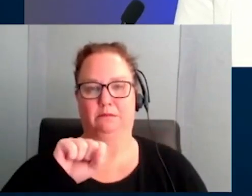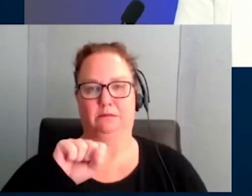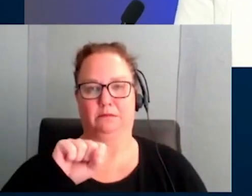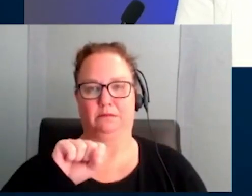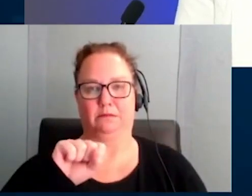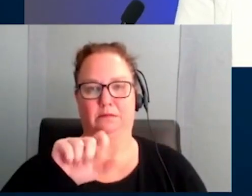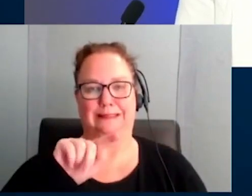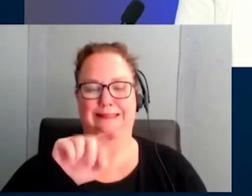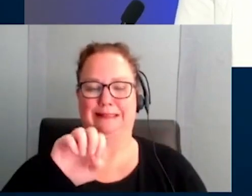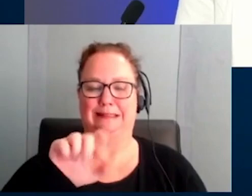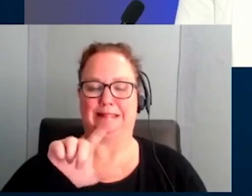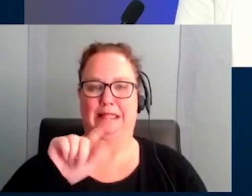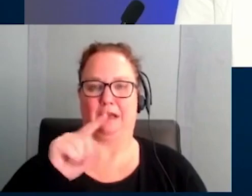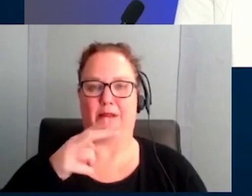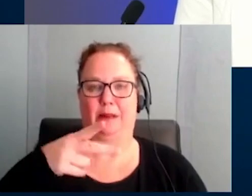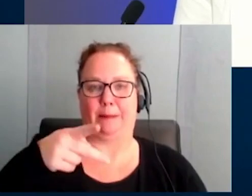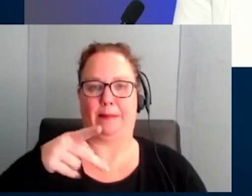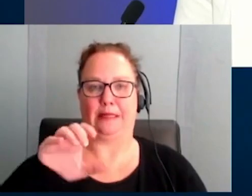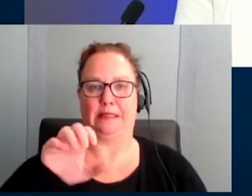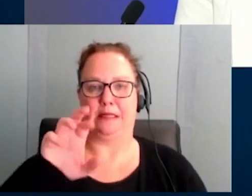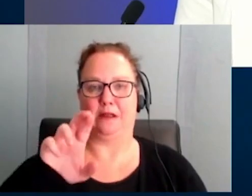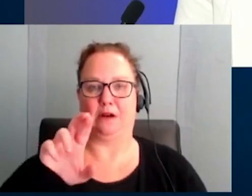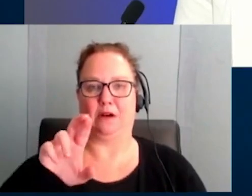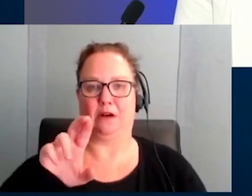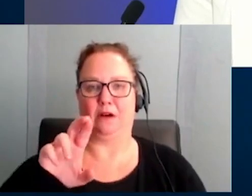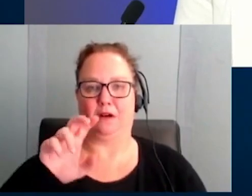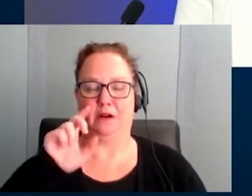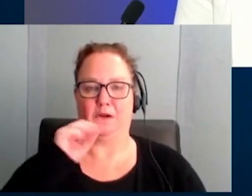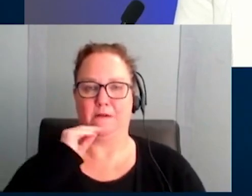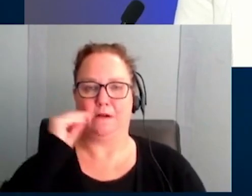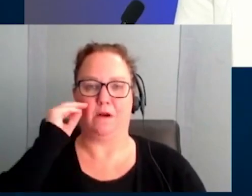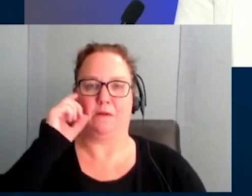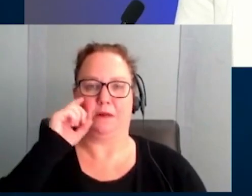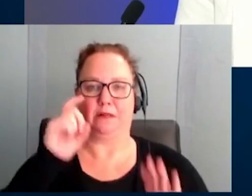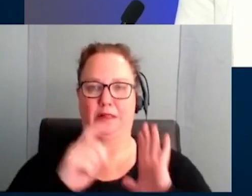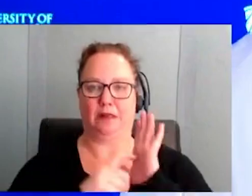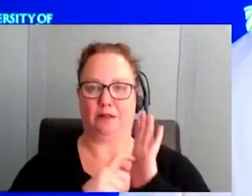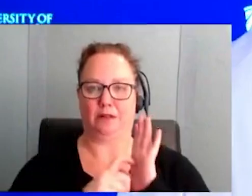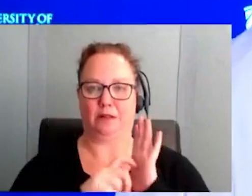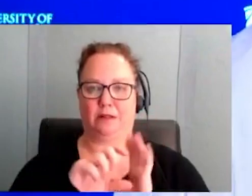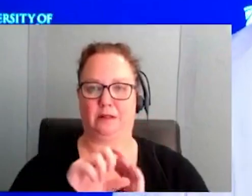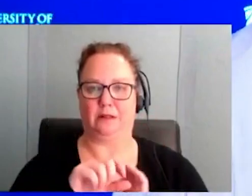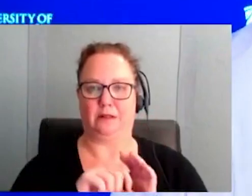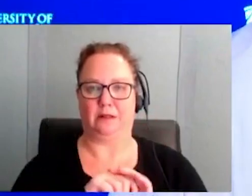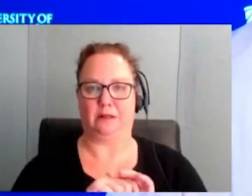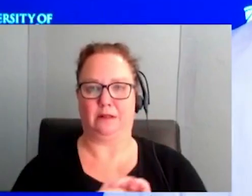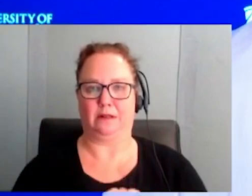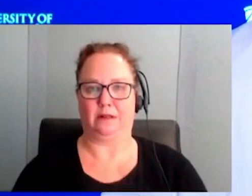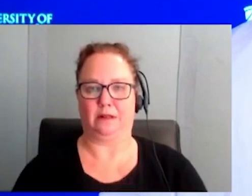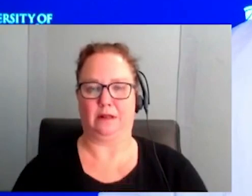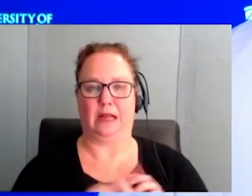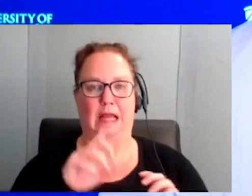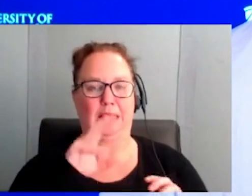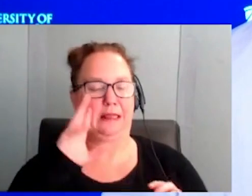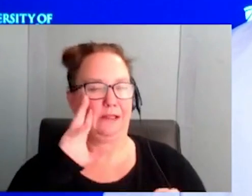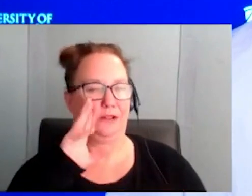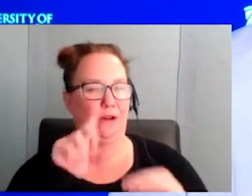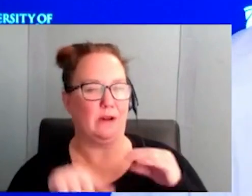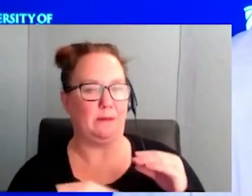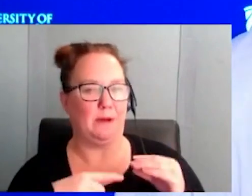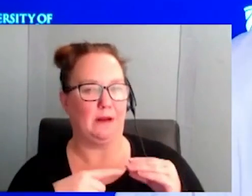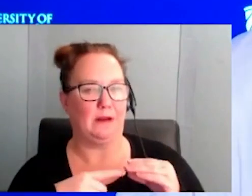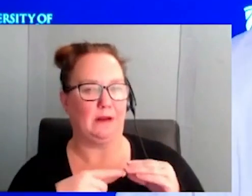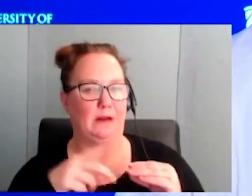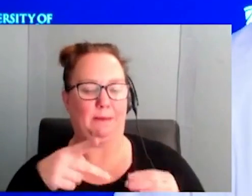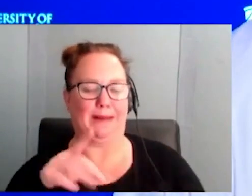that PCR testing won't detect. Will the home test pick those up? Yeah, so I think what she's referring to is on the